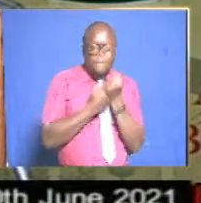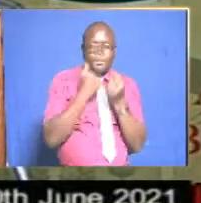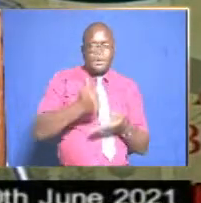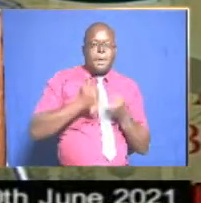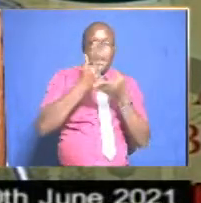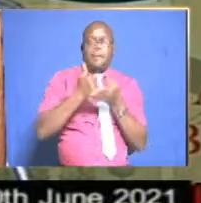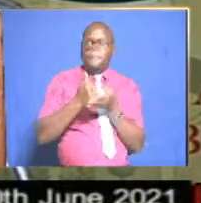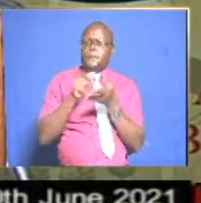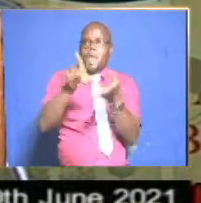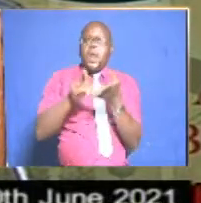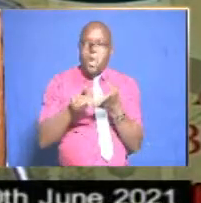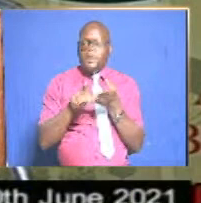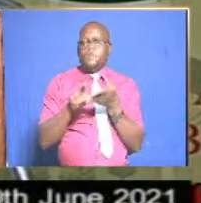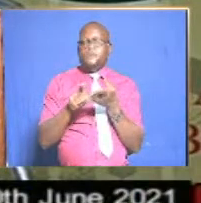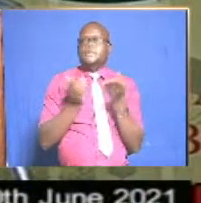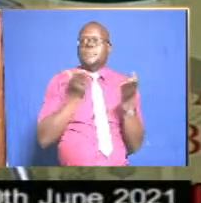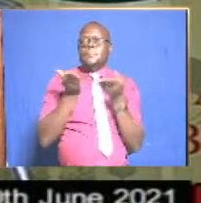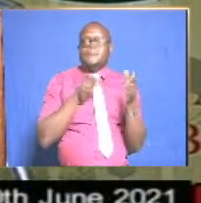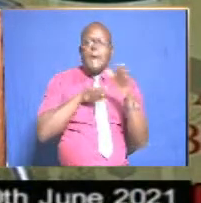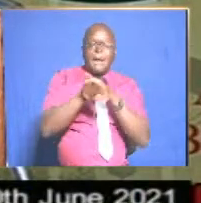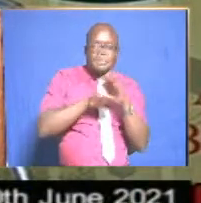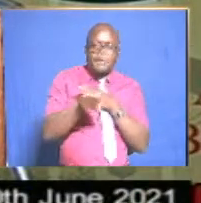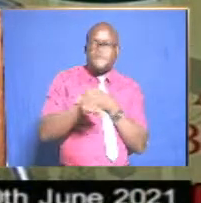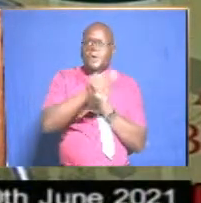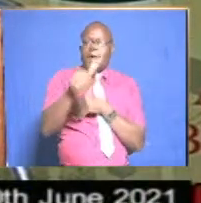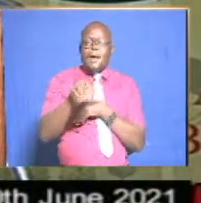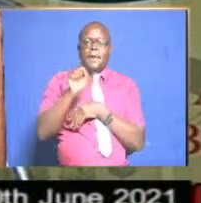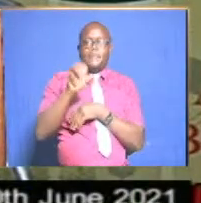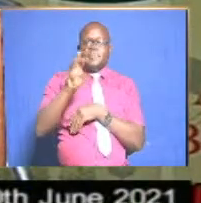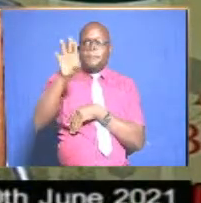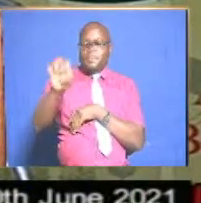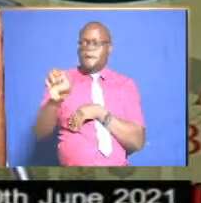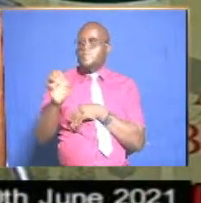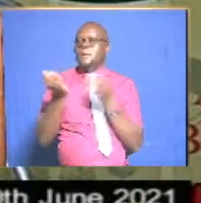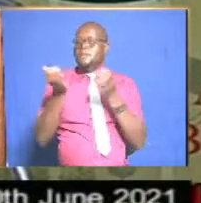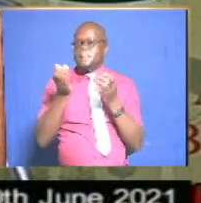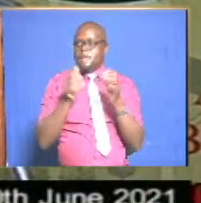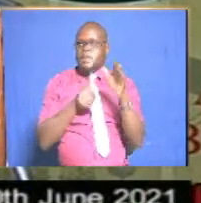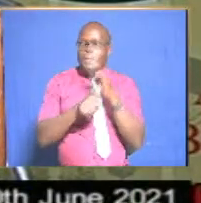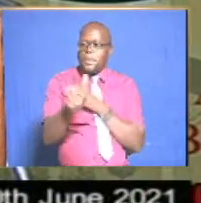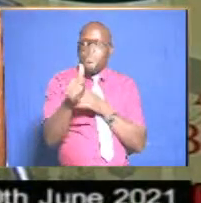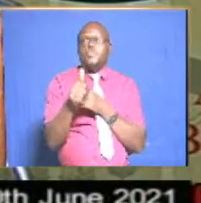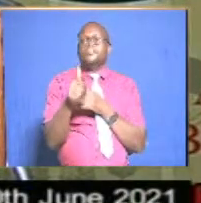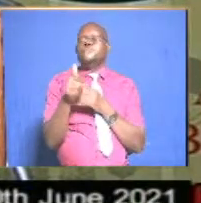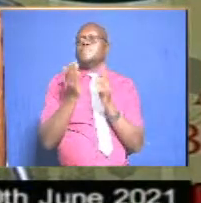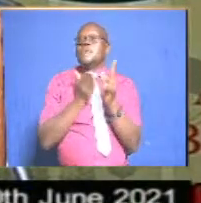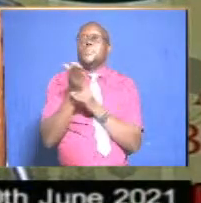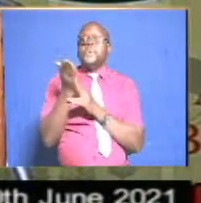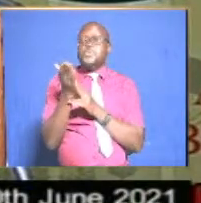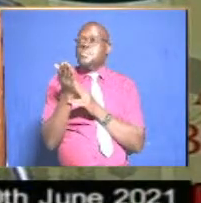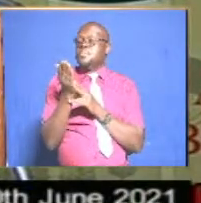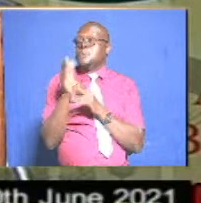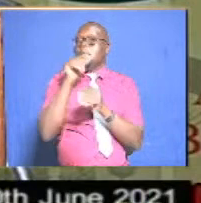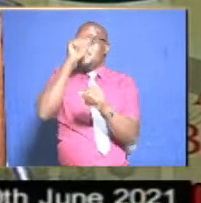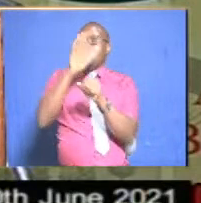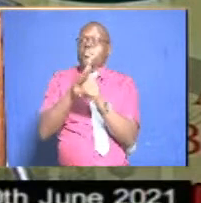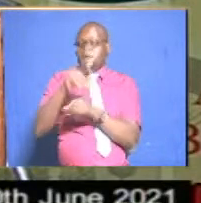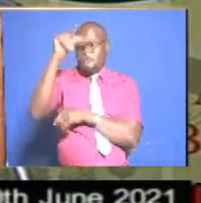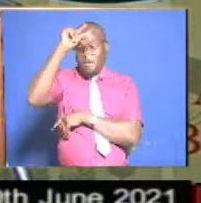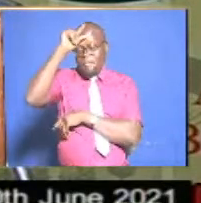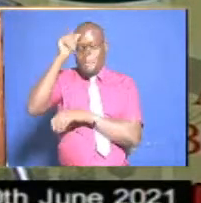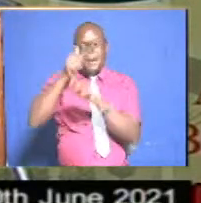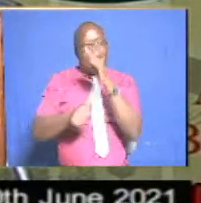credit access by micro, small, and medium enterprises through the credit guarantee scheme. Under the